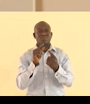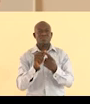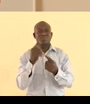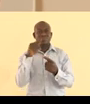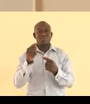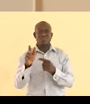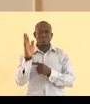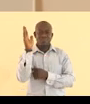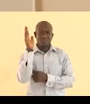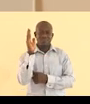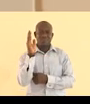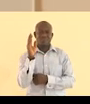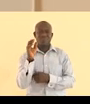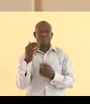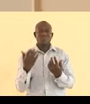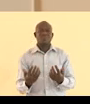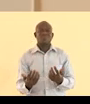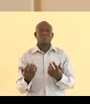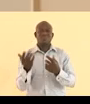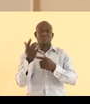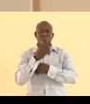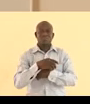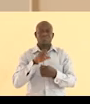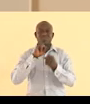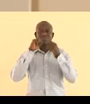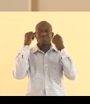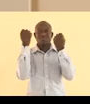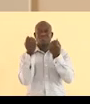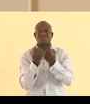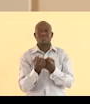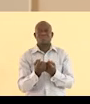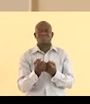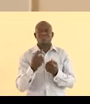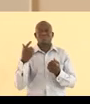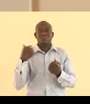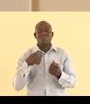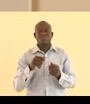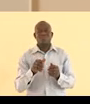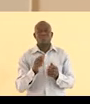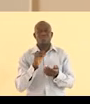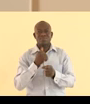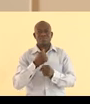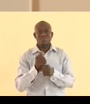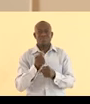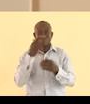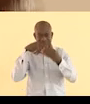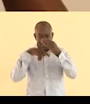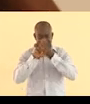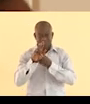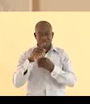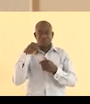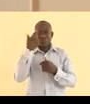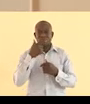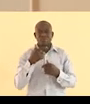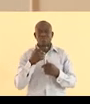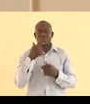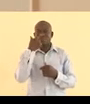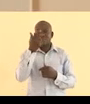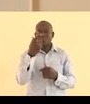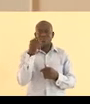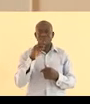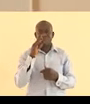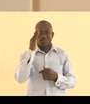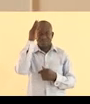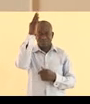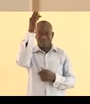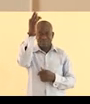in our present day society, we often refer to the prophet as a soothsayer or somebody who foretells the future. That has